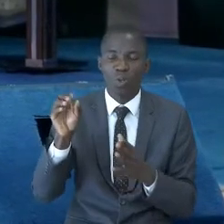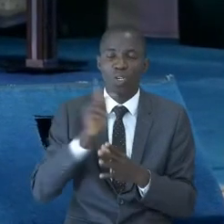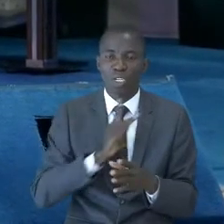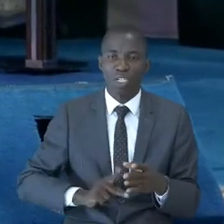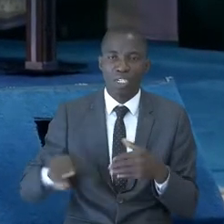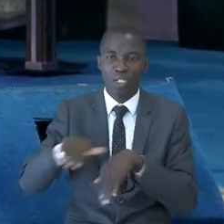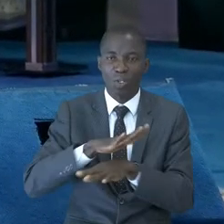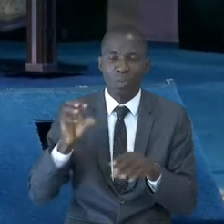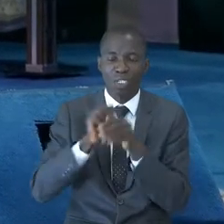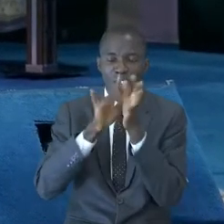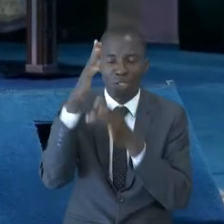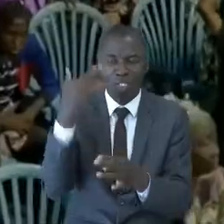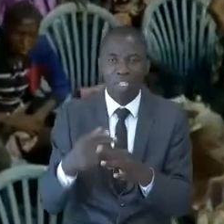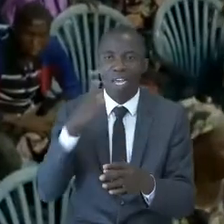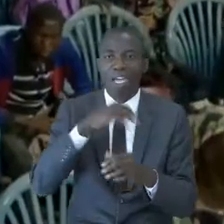there?